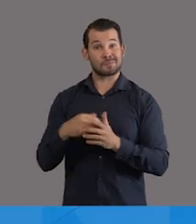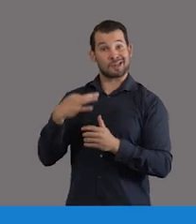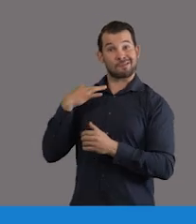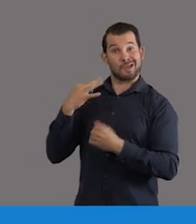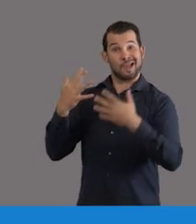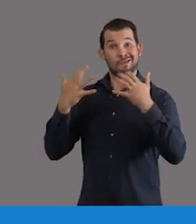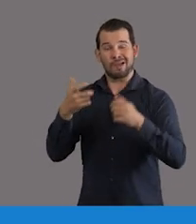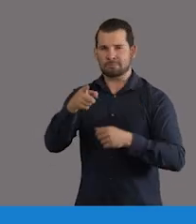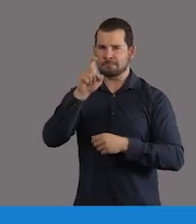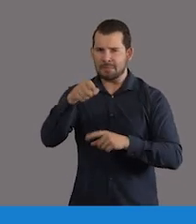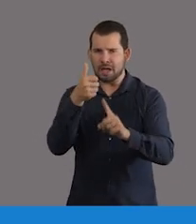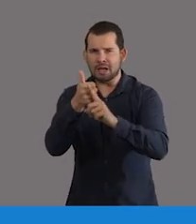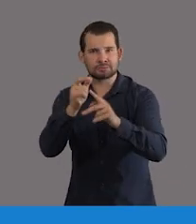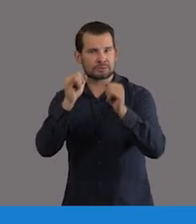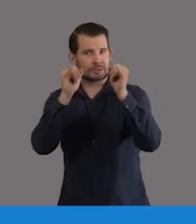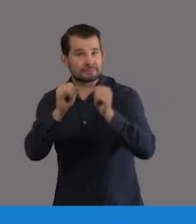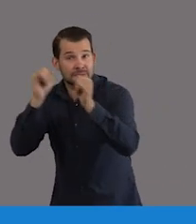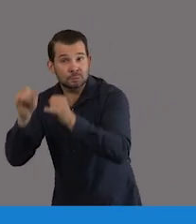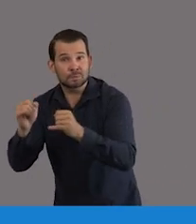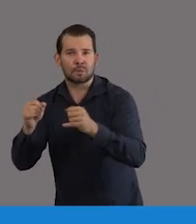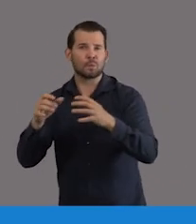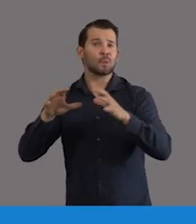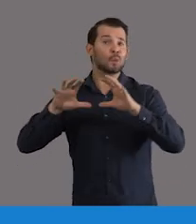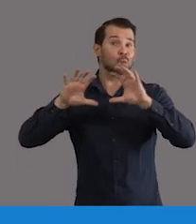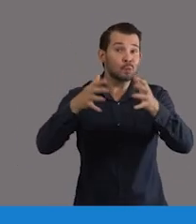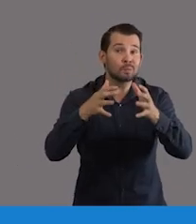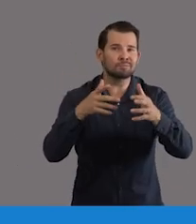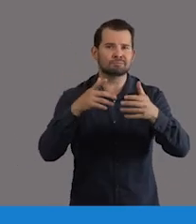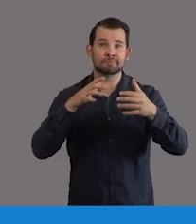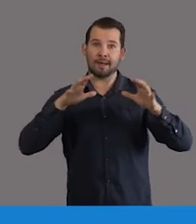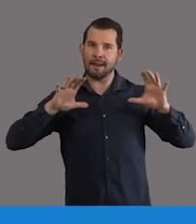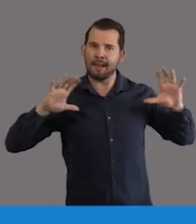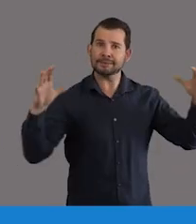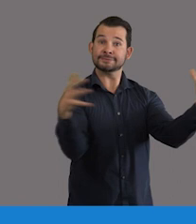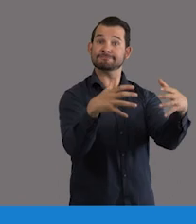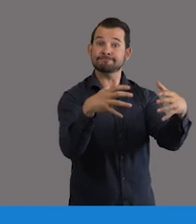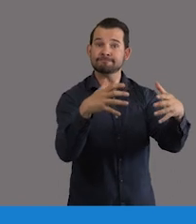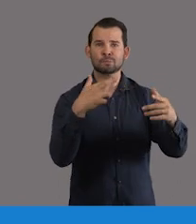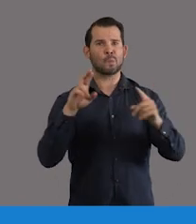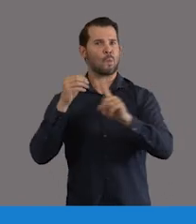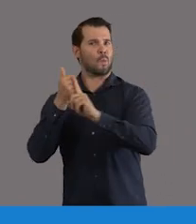To apply, you must be an individual, a group, a collective, or an